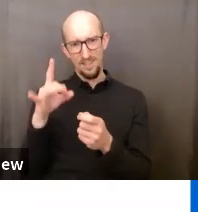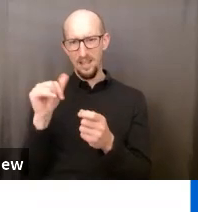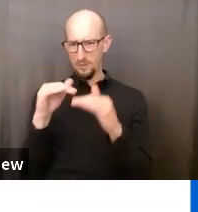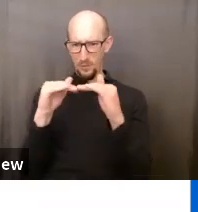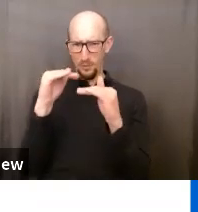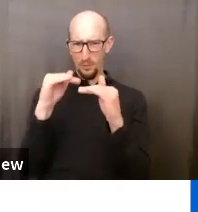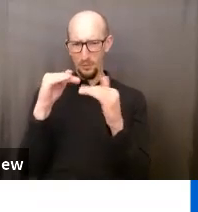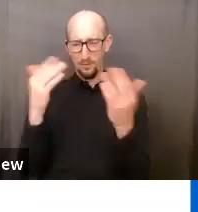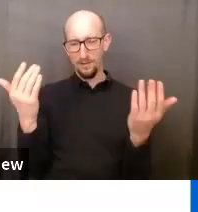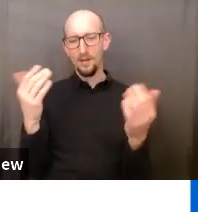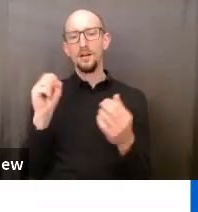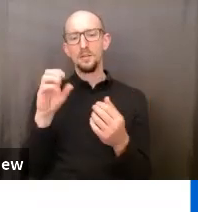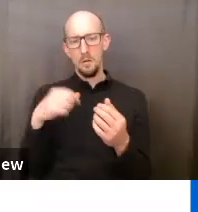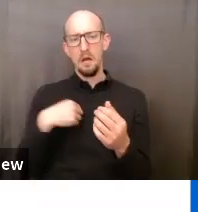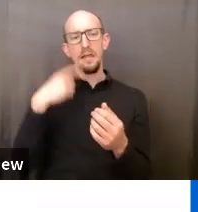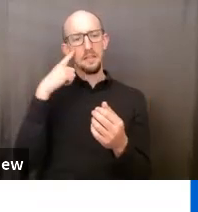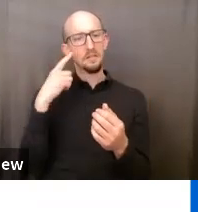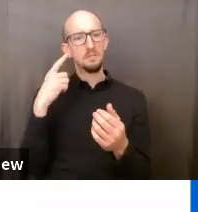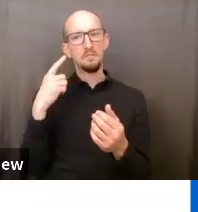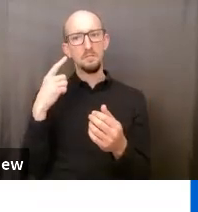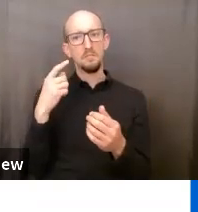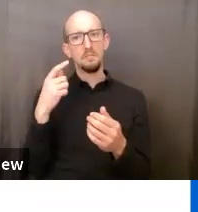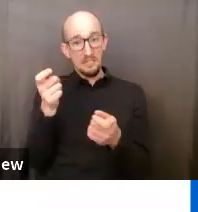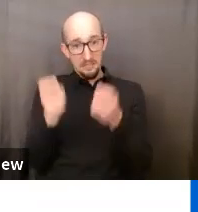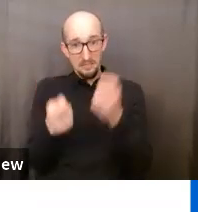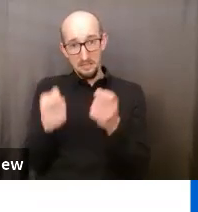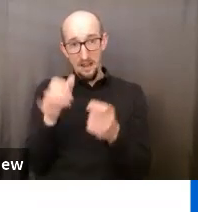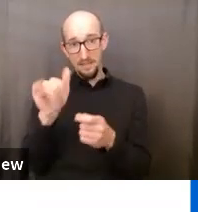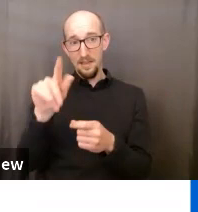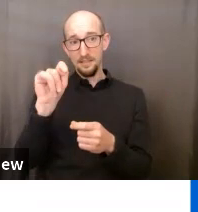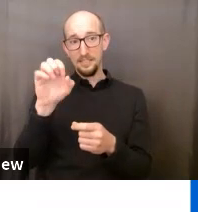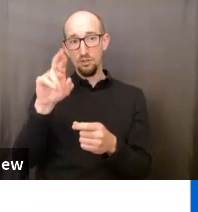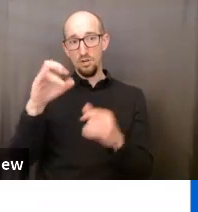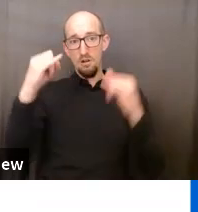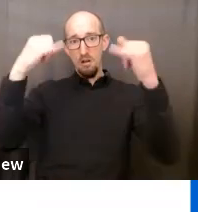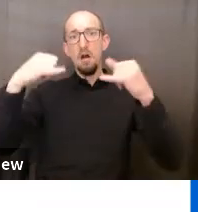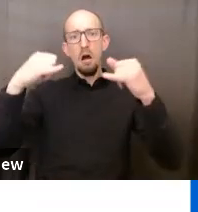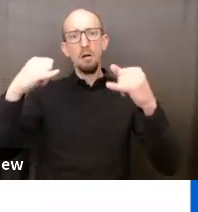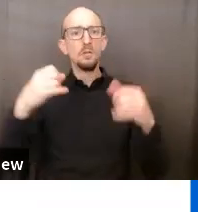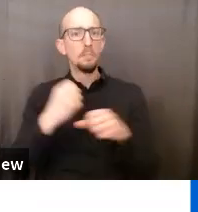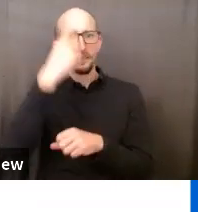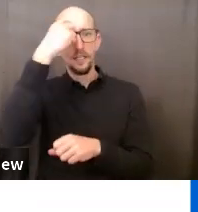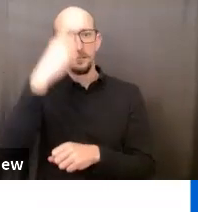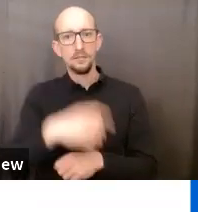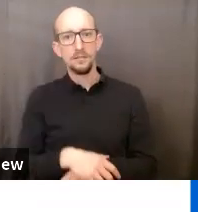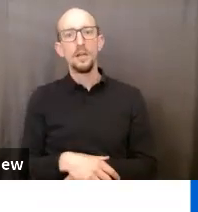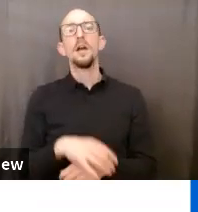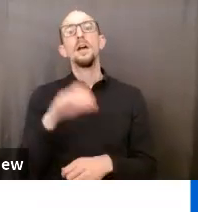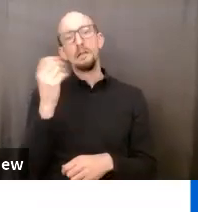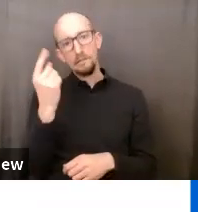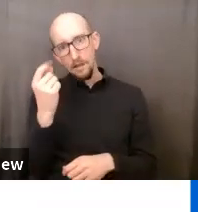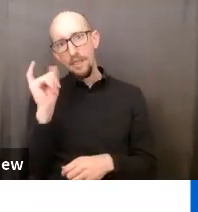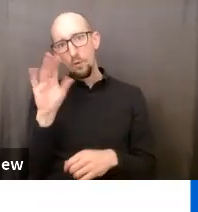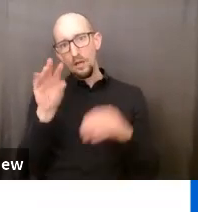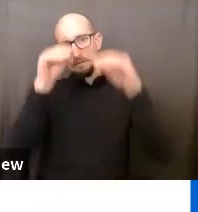it would make sense to make that adjustment to the tier, which would have a ripple effect,